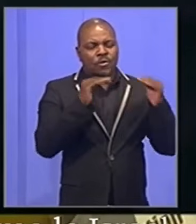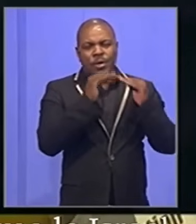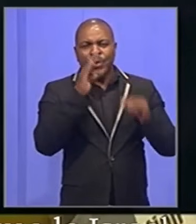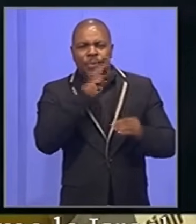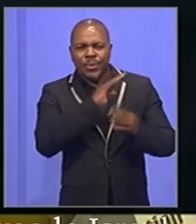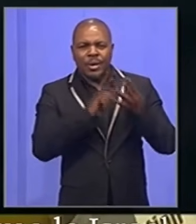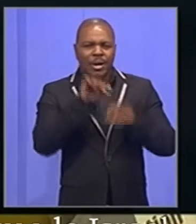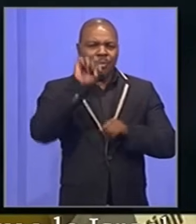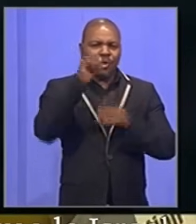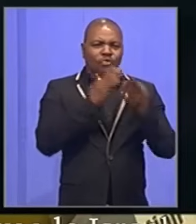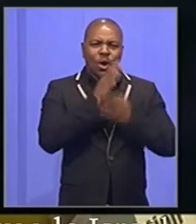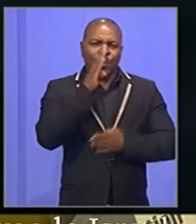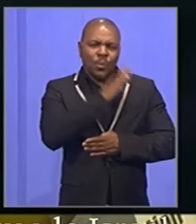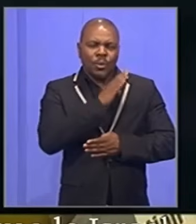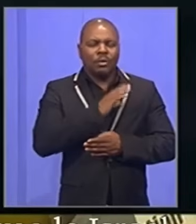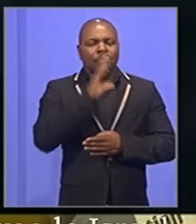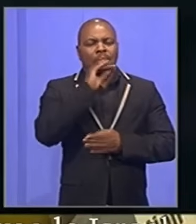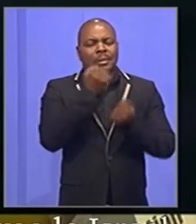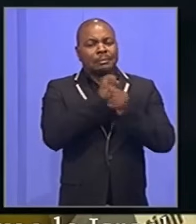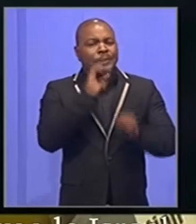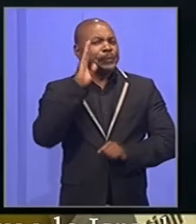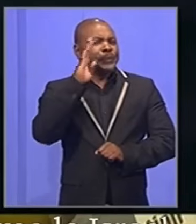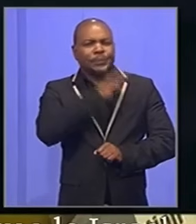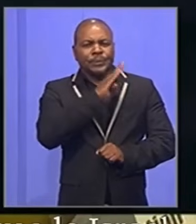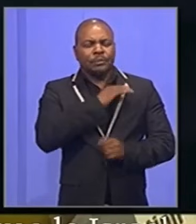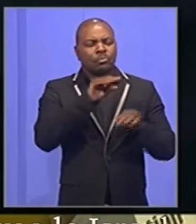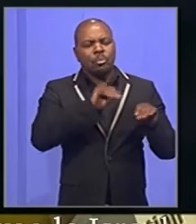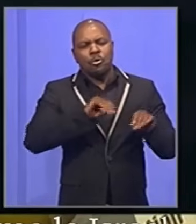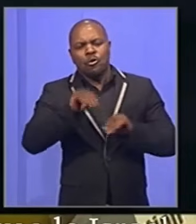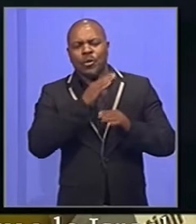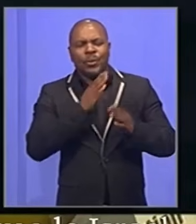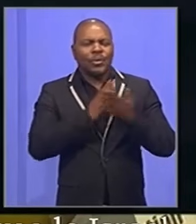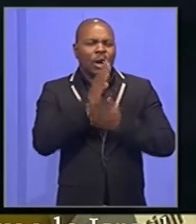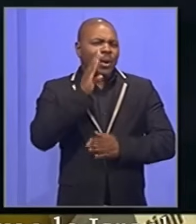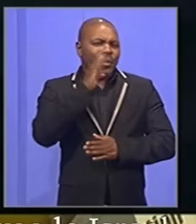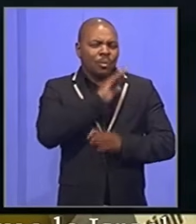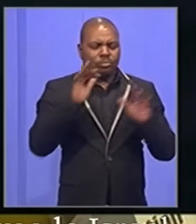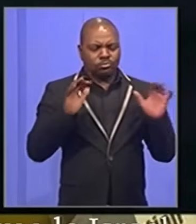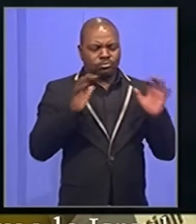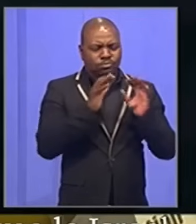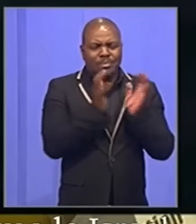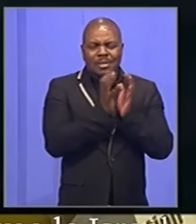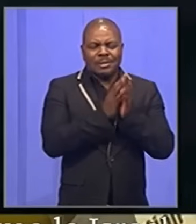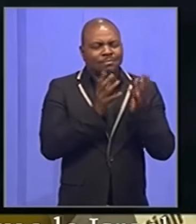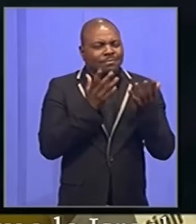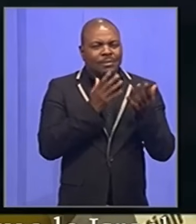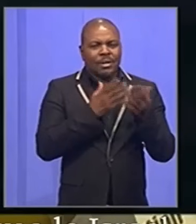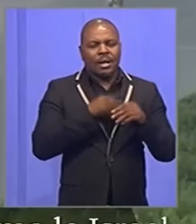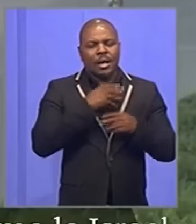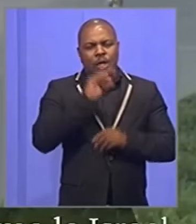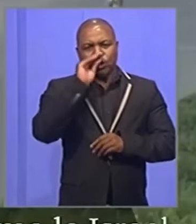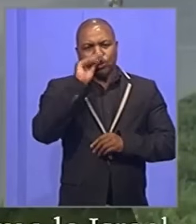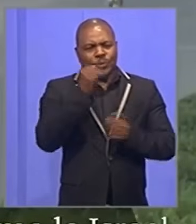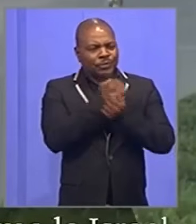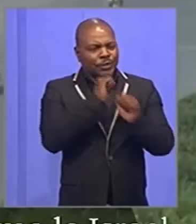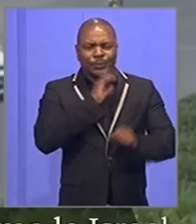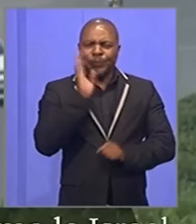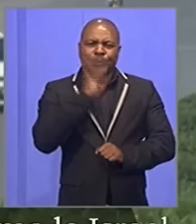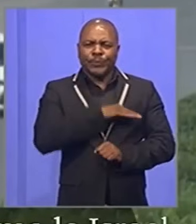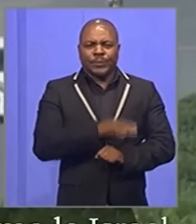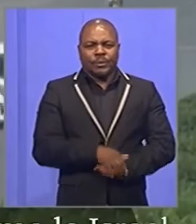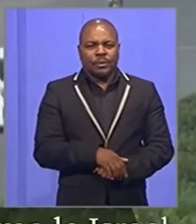right to protest, the freedom of speech, the freedom of movement, the freedom of assembly or media freedom.